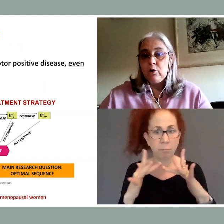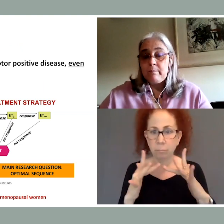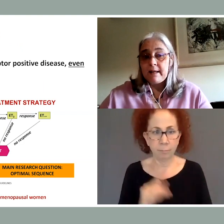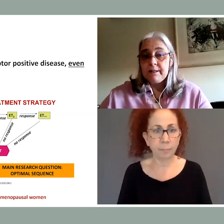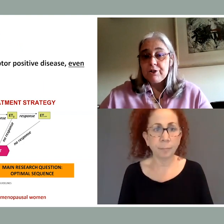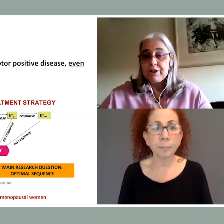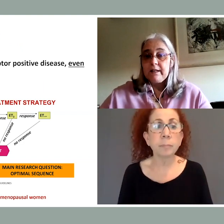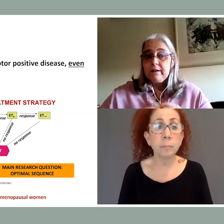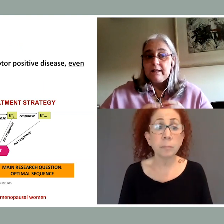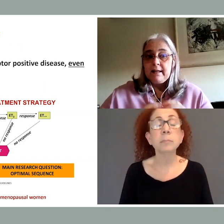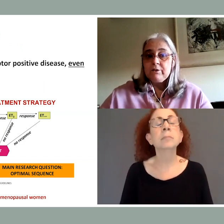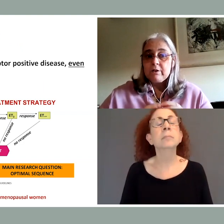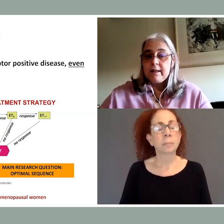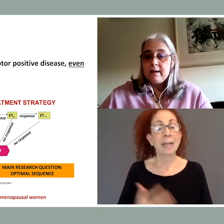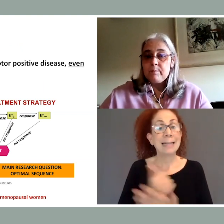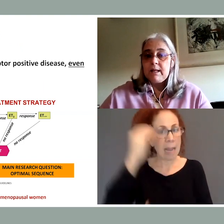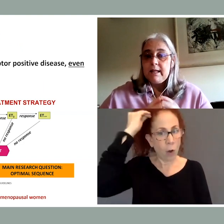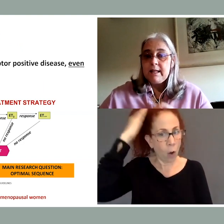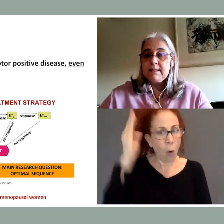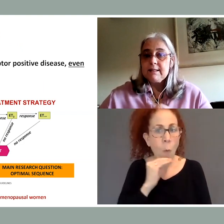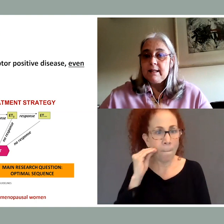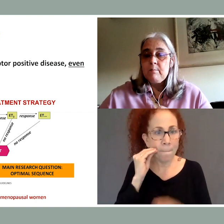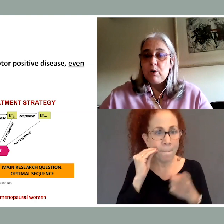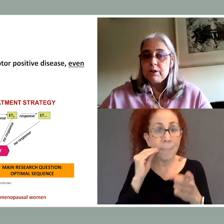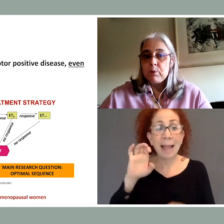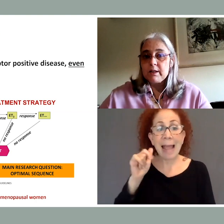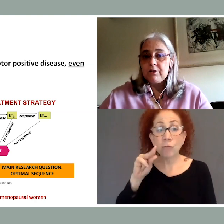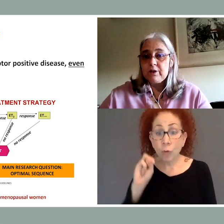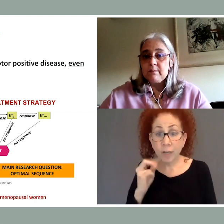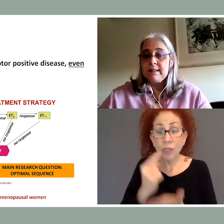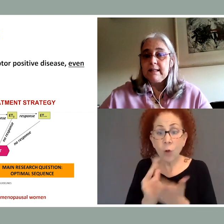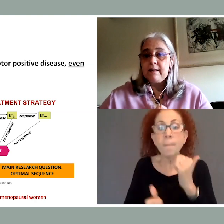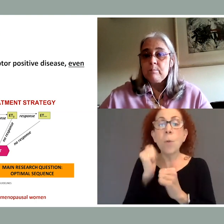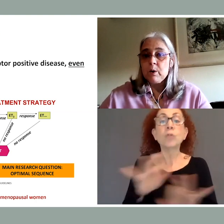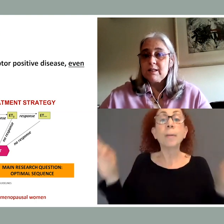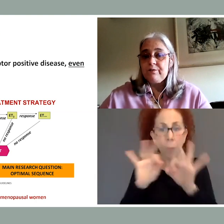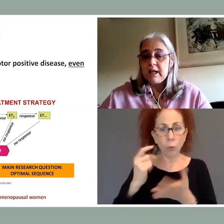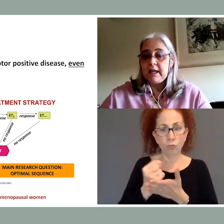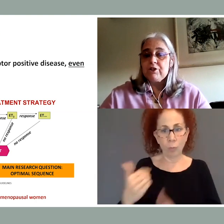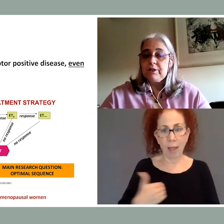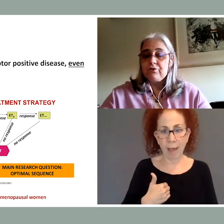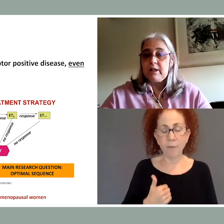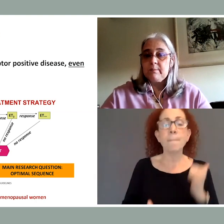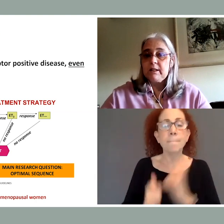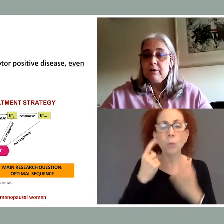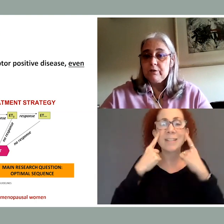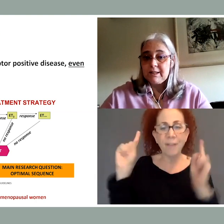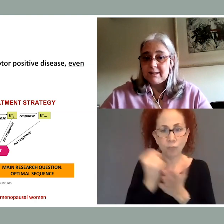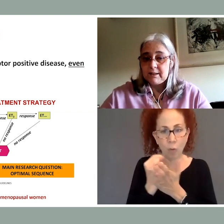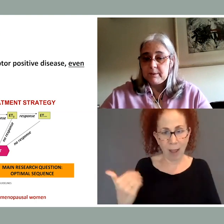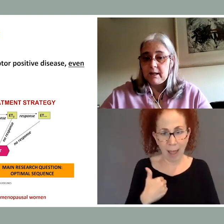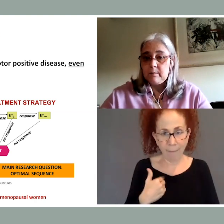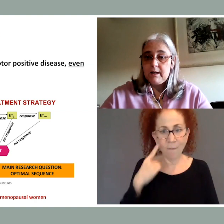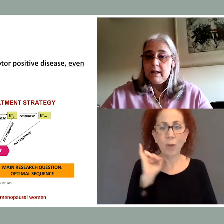Main take-home message: endocrine therapy is the most important treatment and the most efficacious treatment for